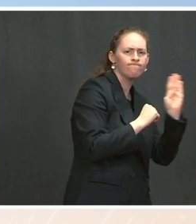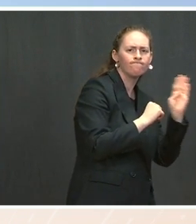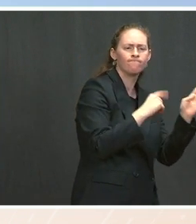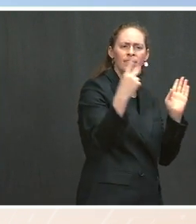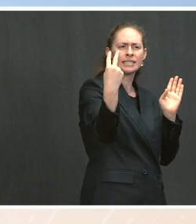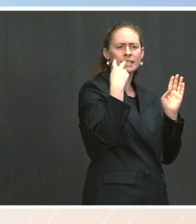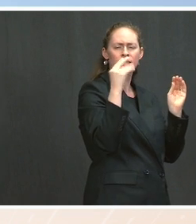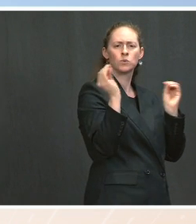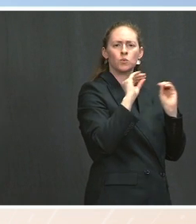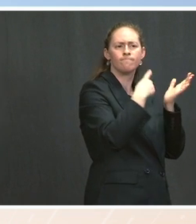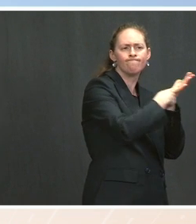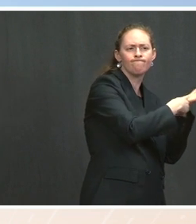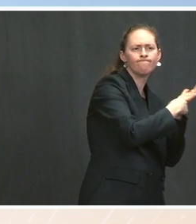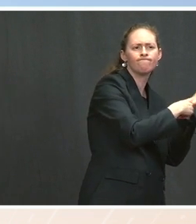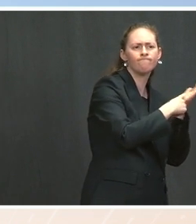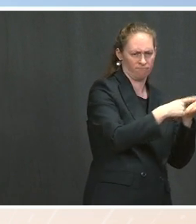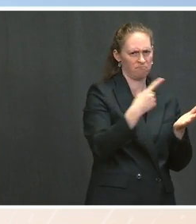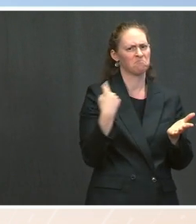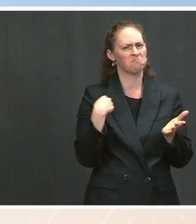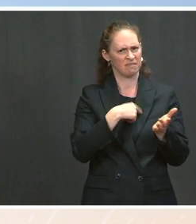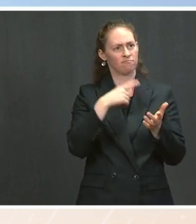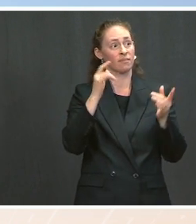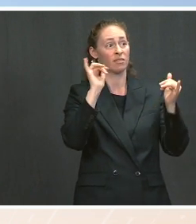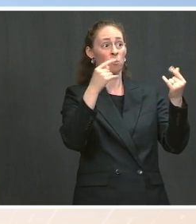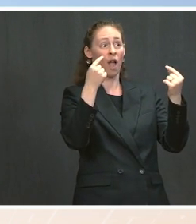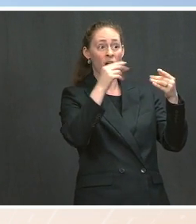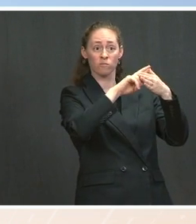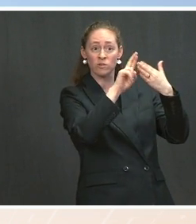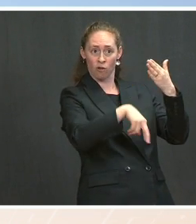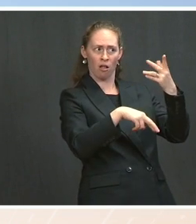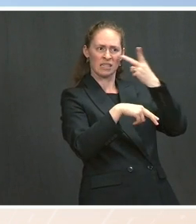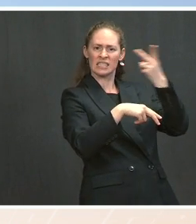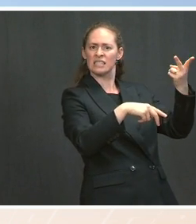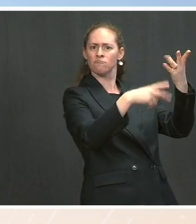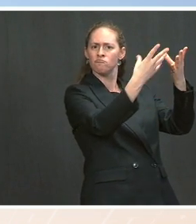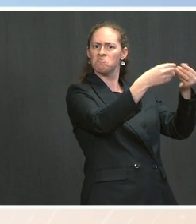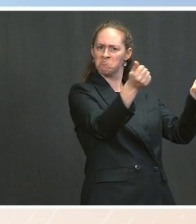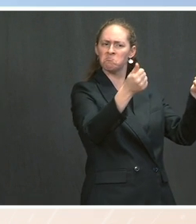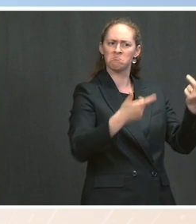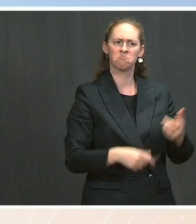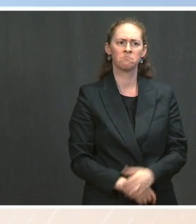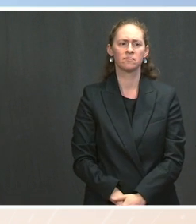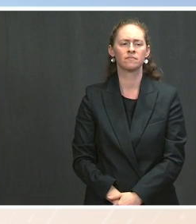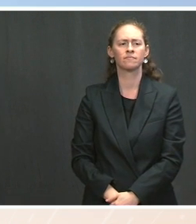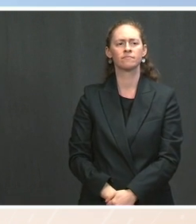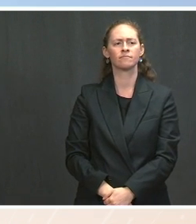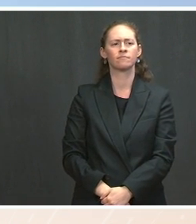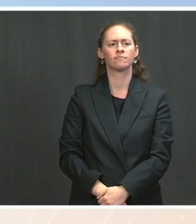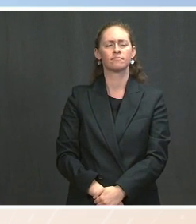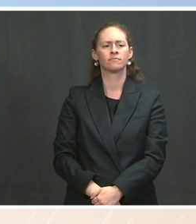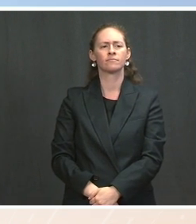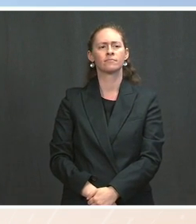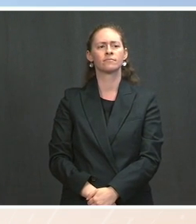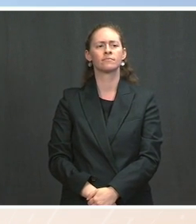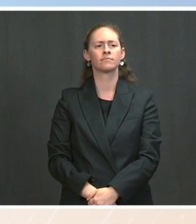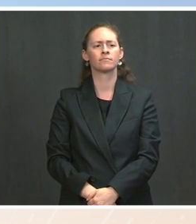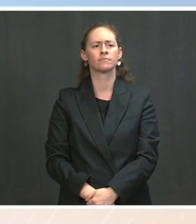that had an impact. Now, of course, we also were watching closely where and were in touch with them